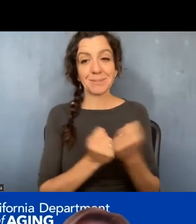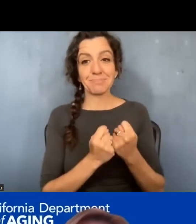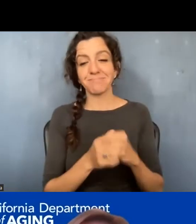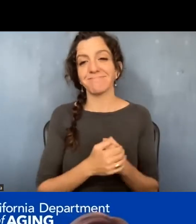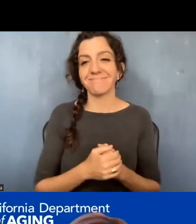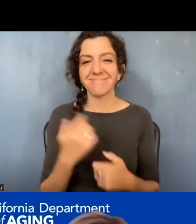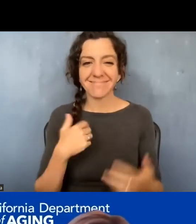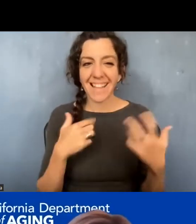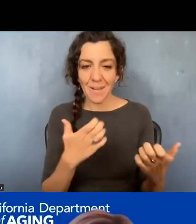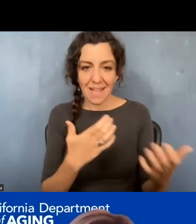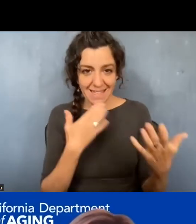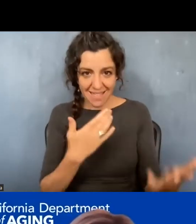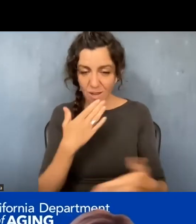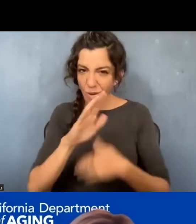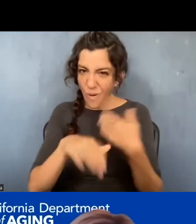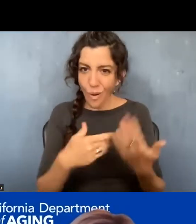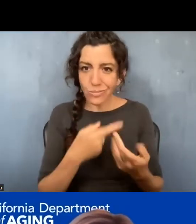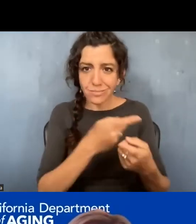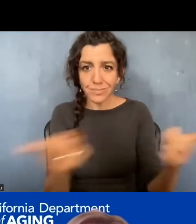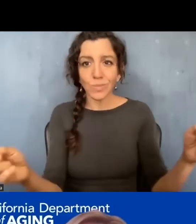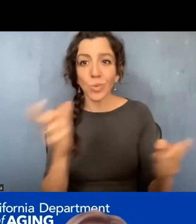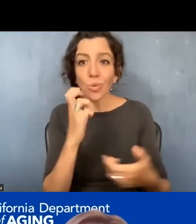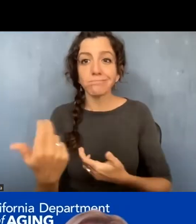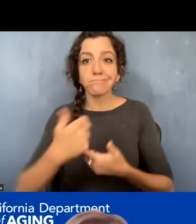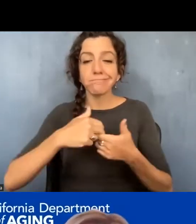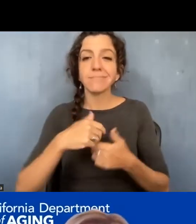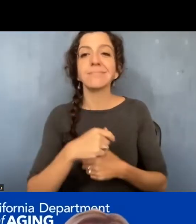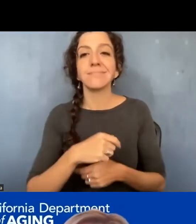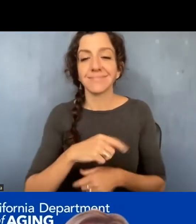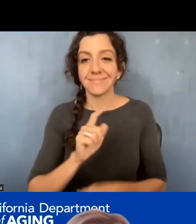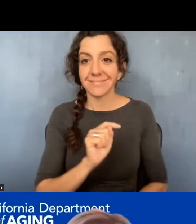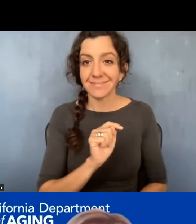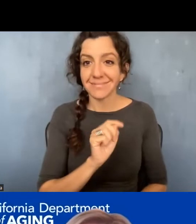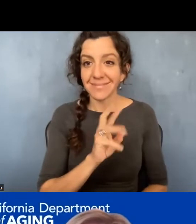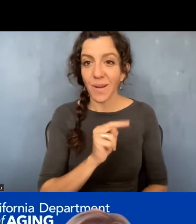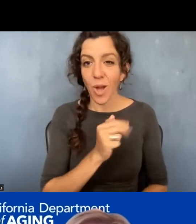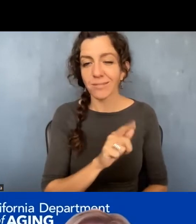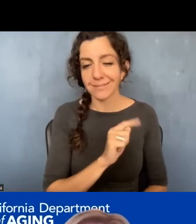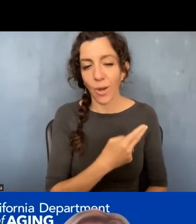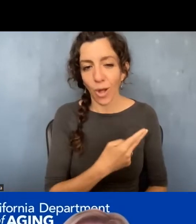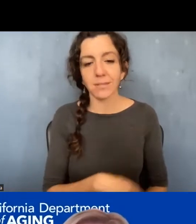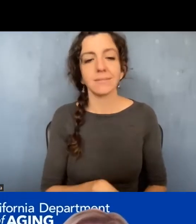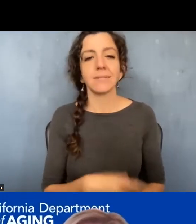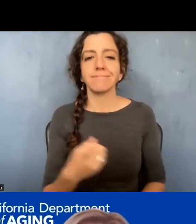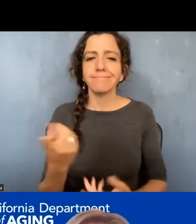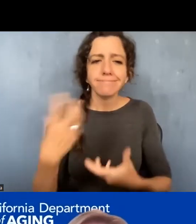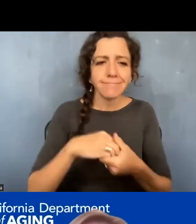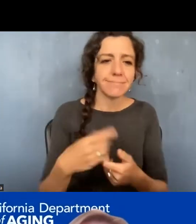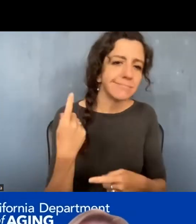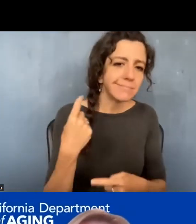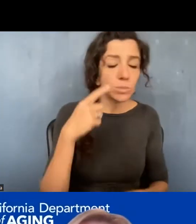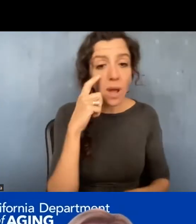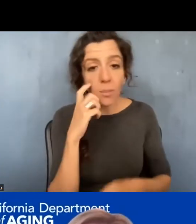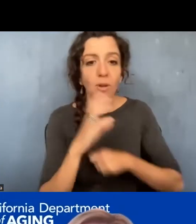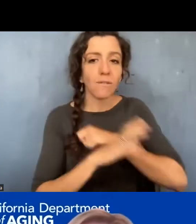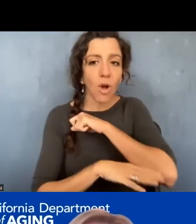again all of the town hall participants who took the time last summer and fall to participate, all